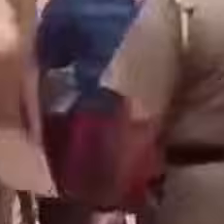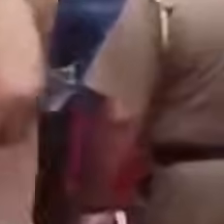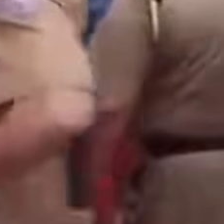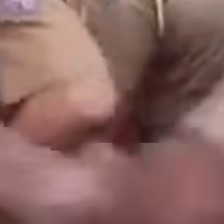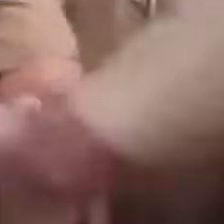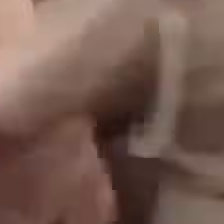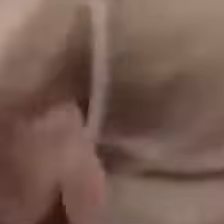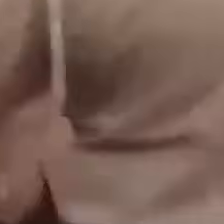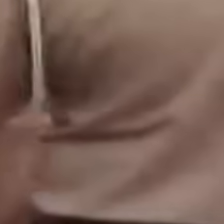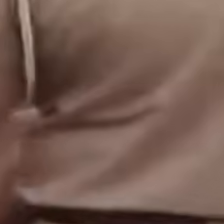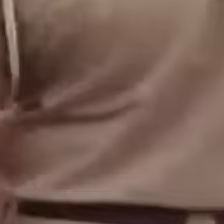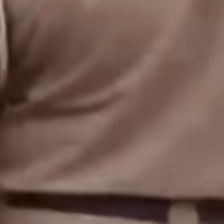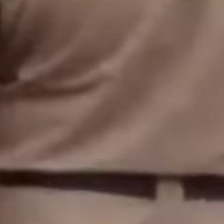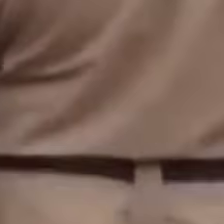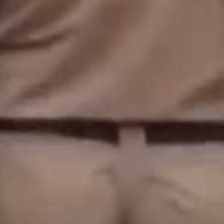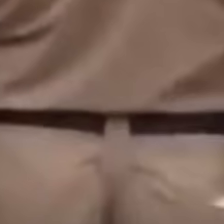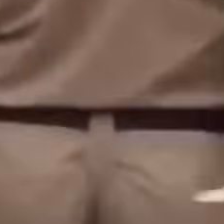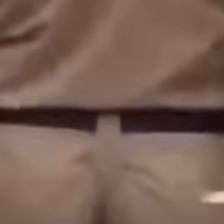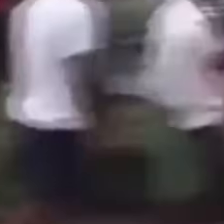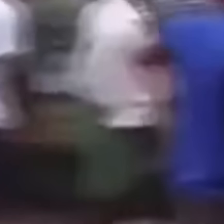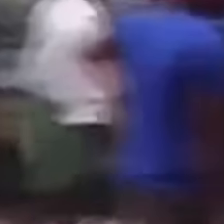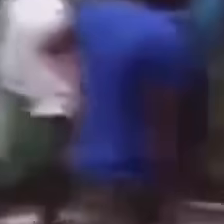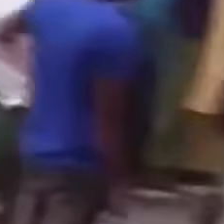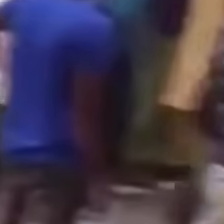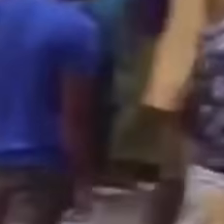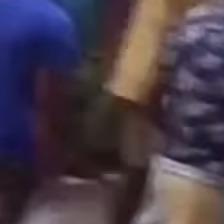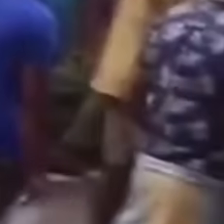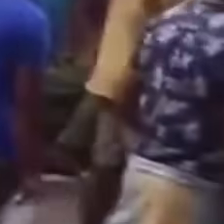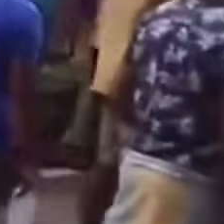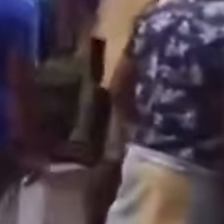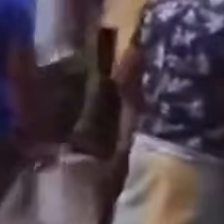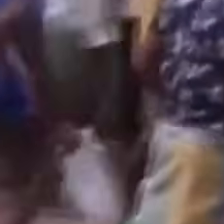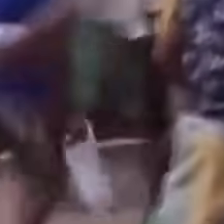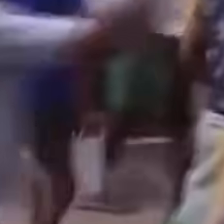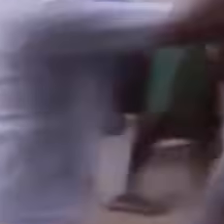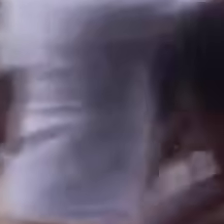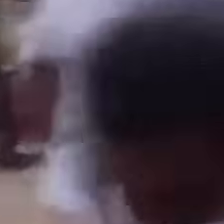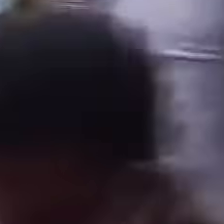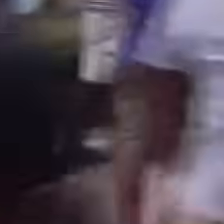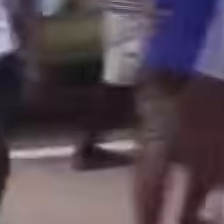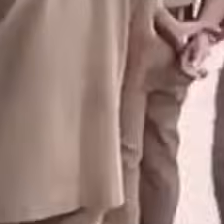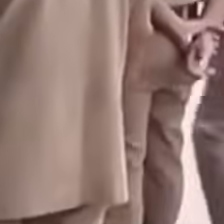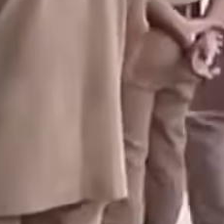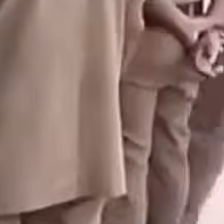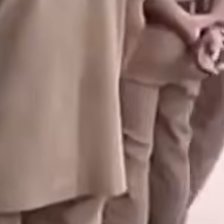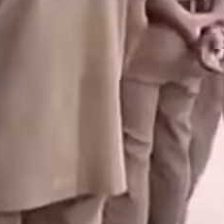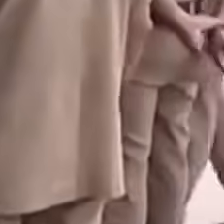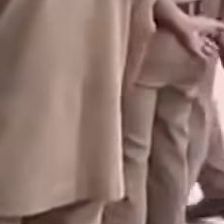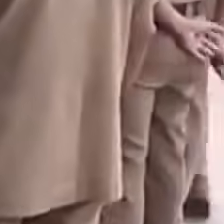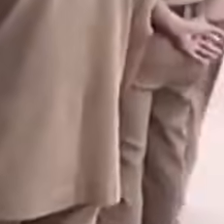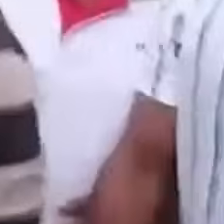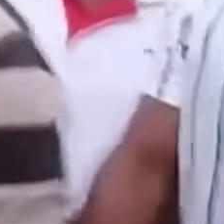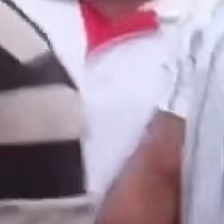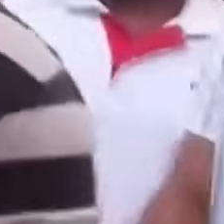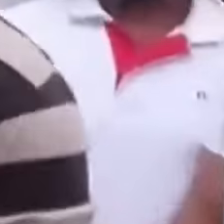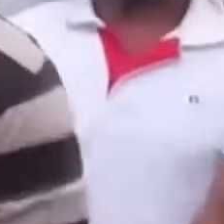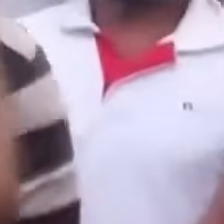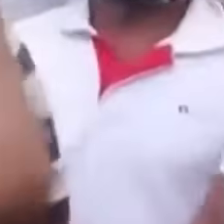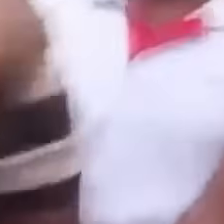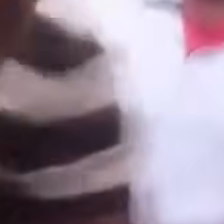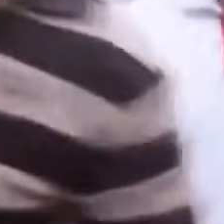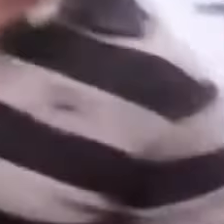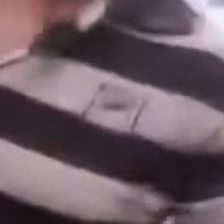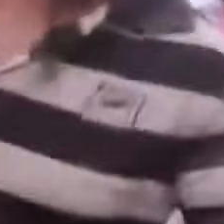and area residents staged a protest opposite the Padmastri police station and alleged that the death is suspicious.